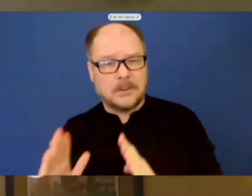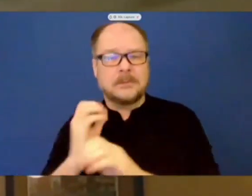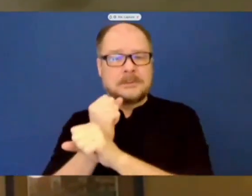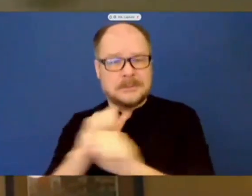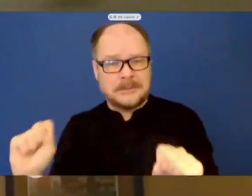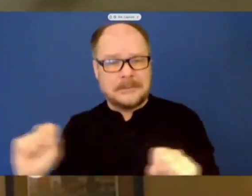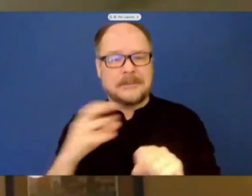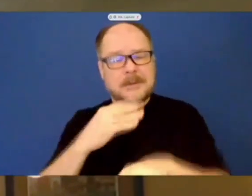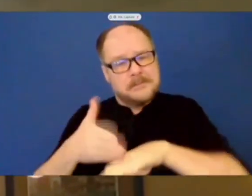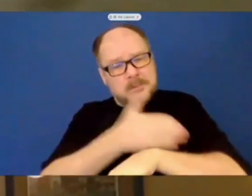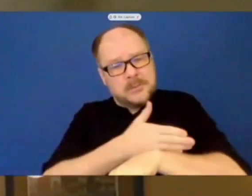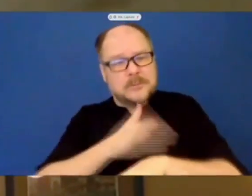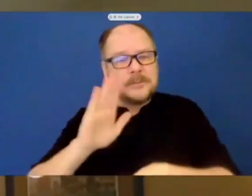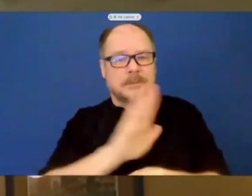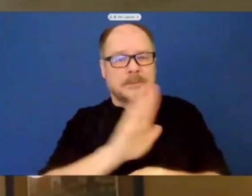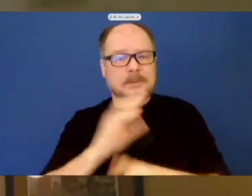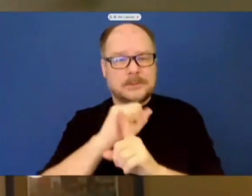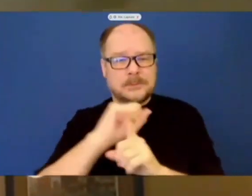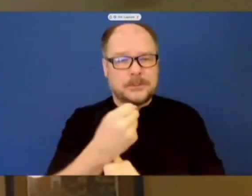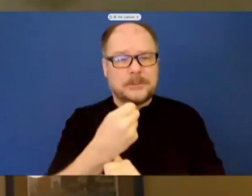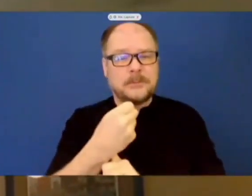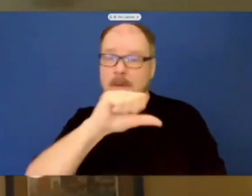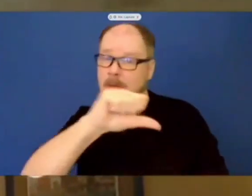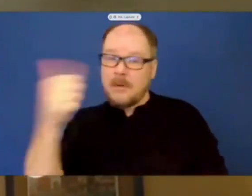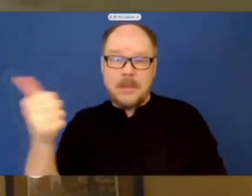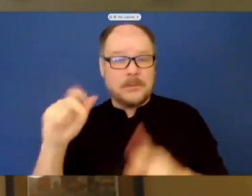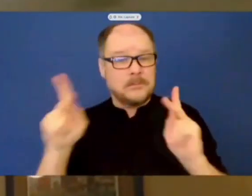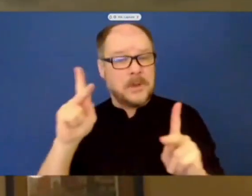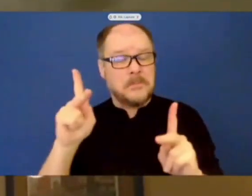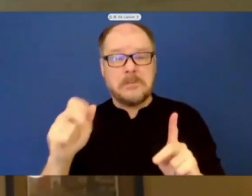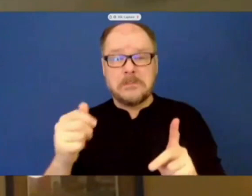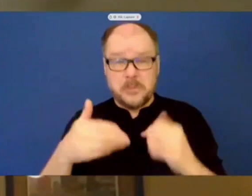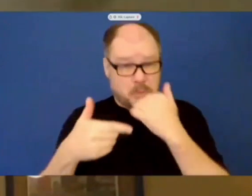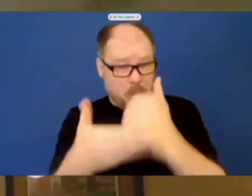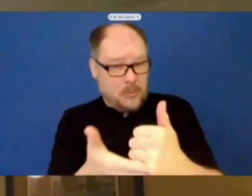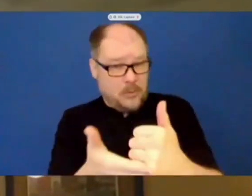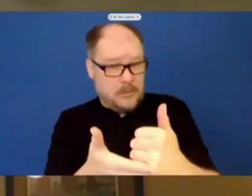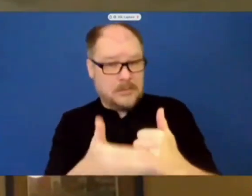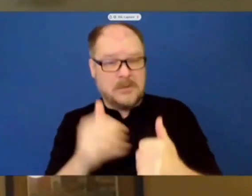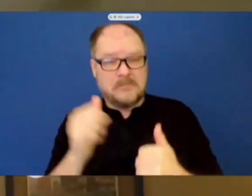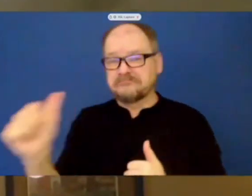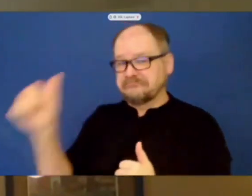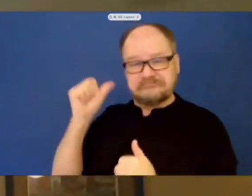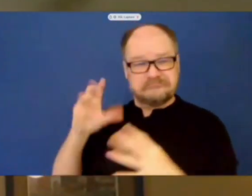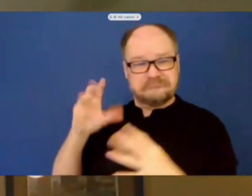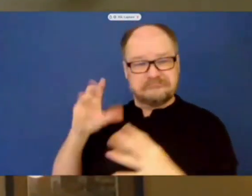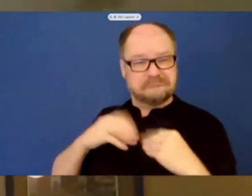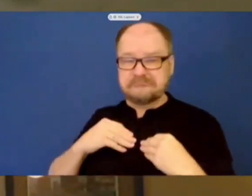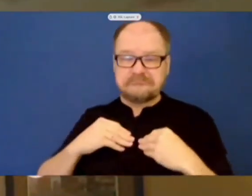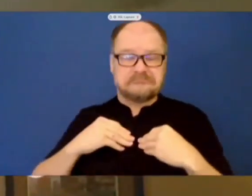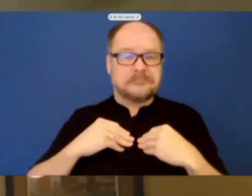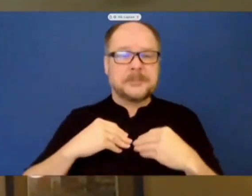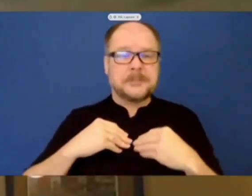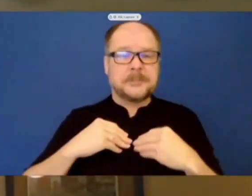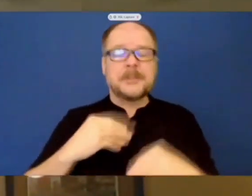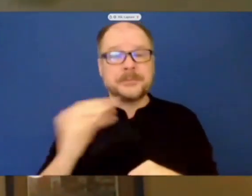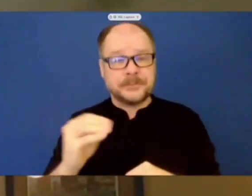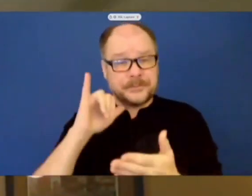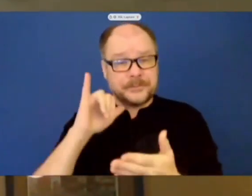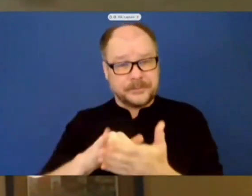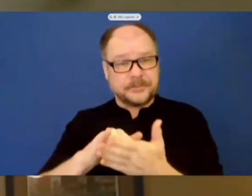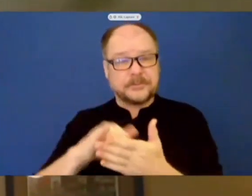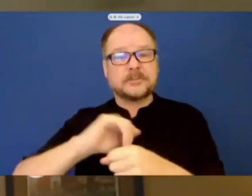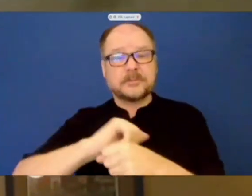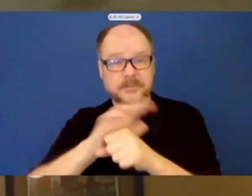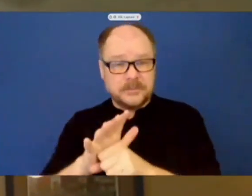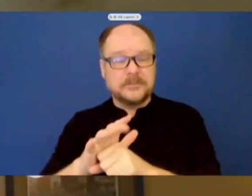situation. Others have refused to accept our assistance. Since the beginning of the pandemic, Mecklenburg County has utilized shelters